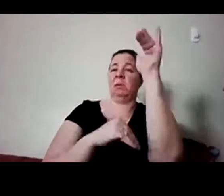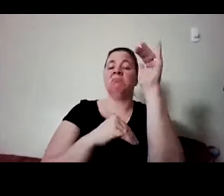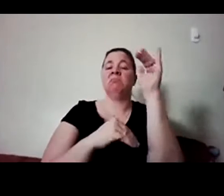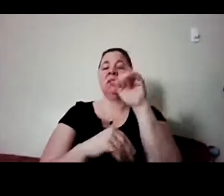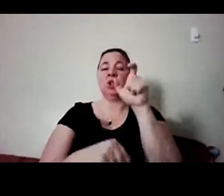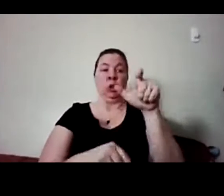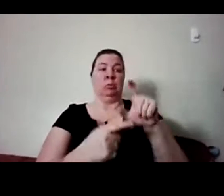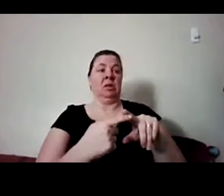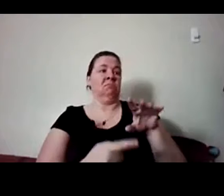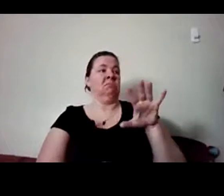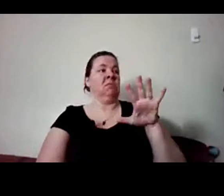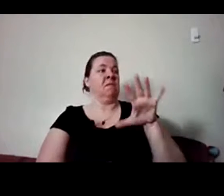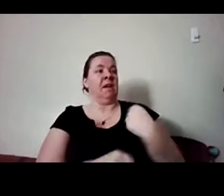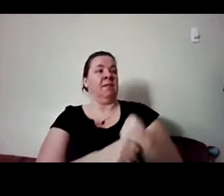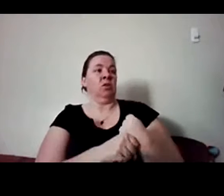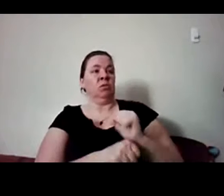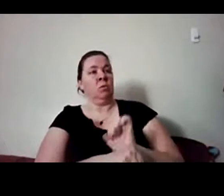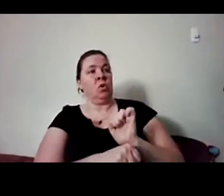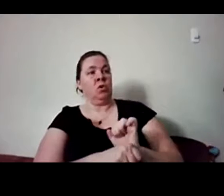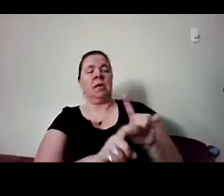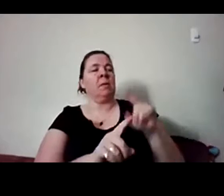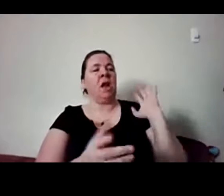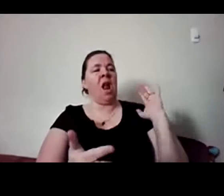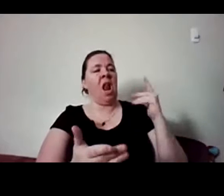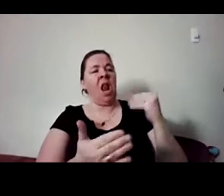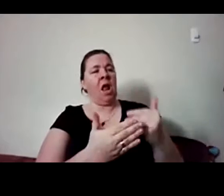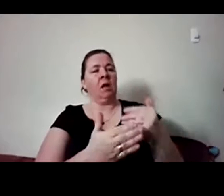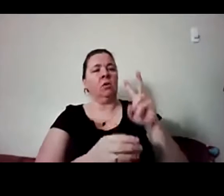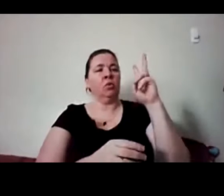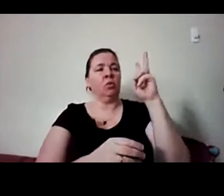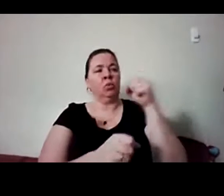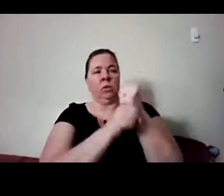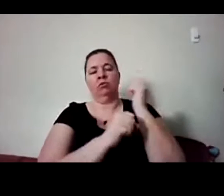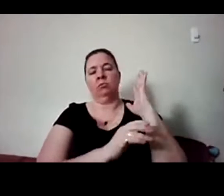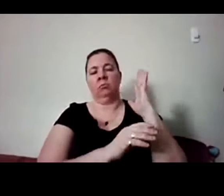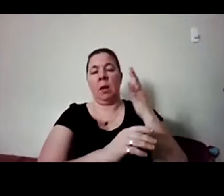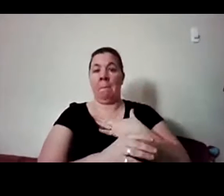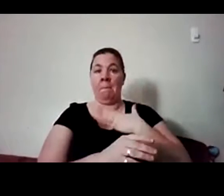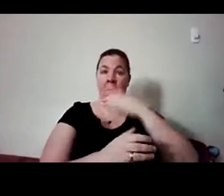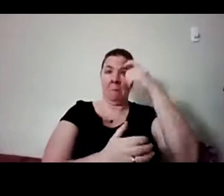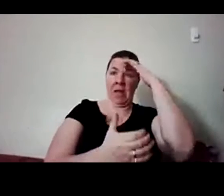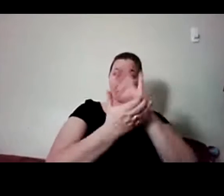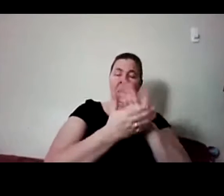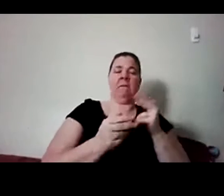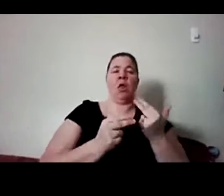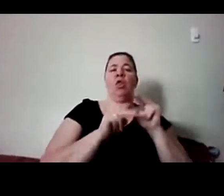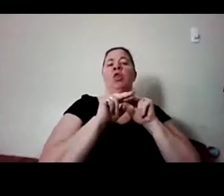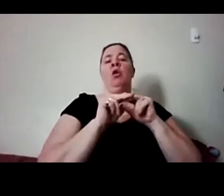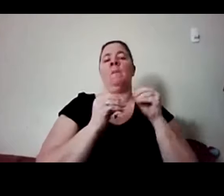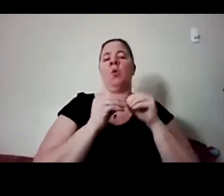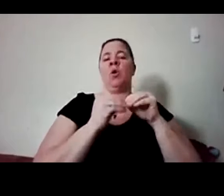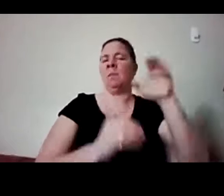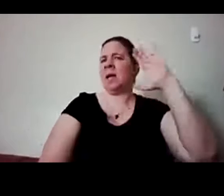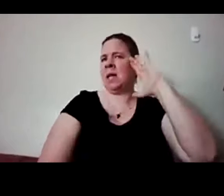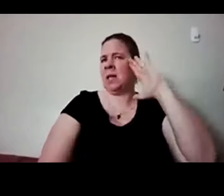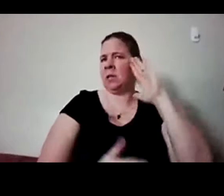take 5 years. So my belief factor goes up, and I'm listening even more keenly. And he